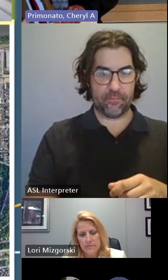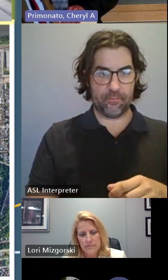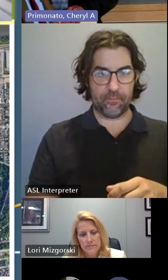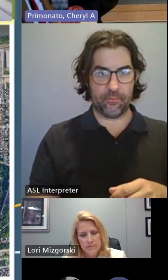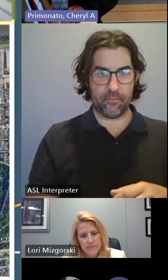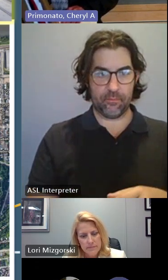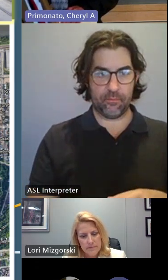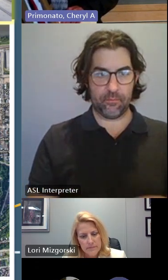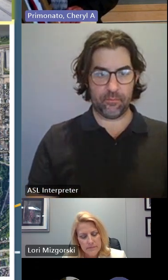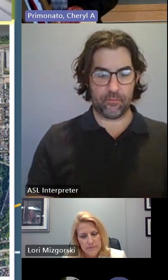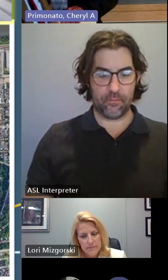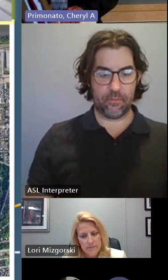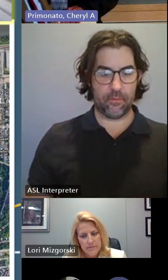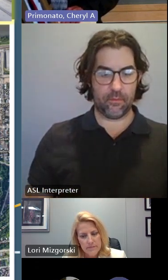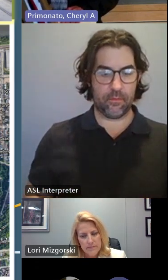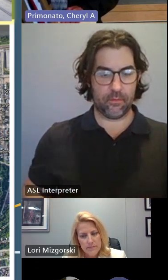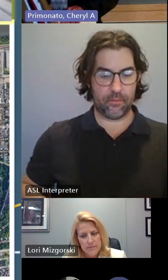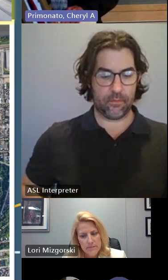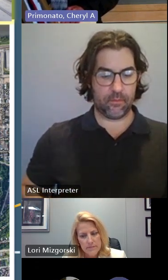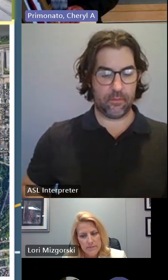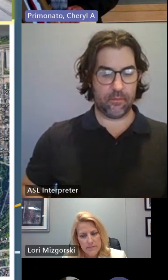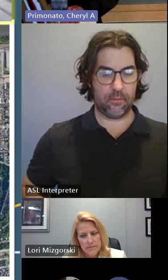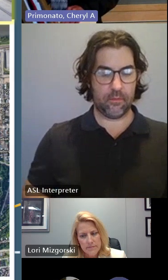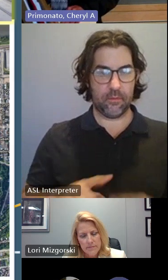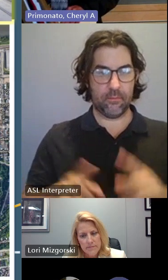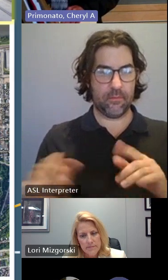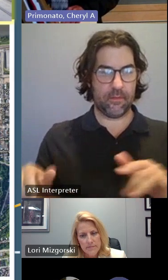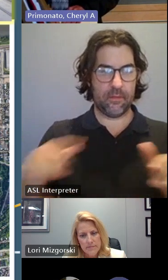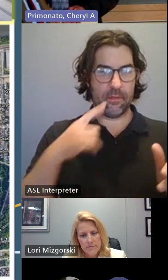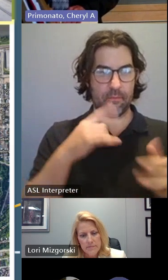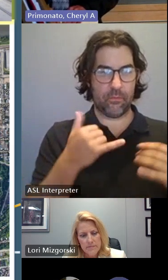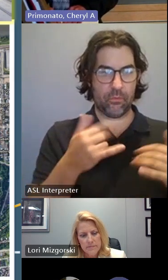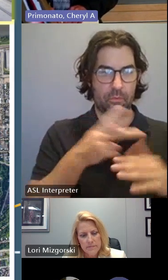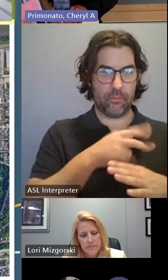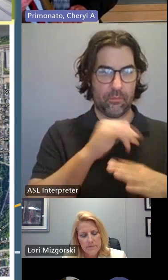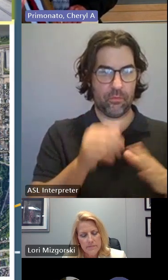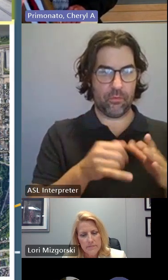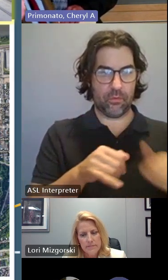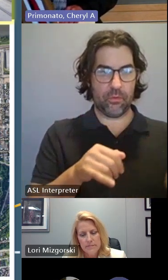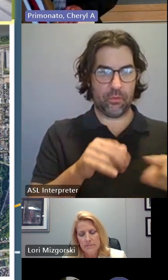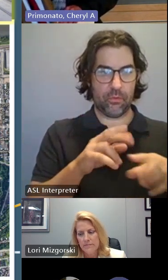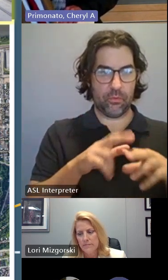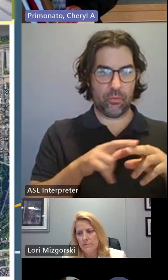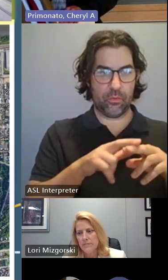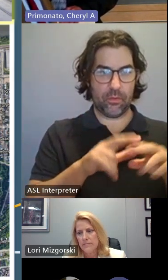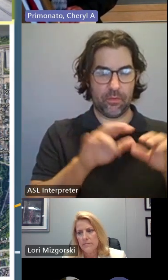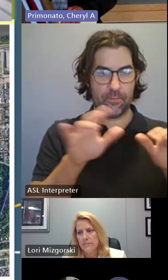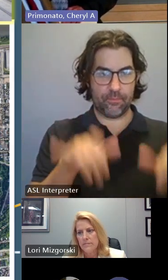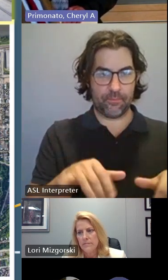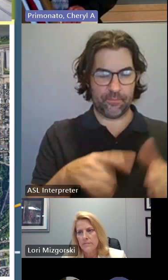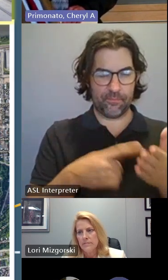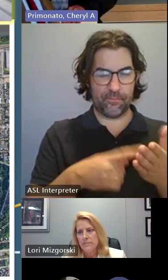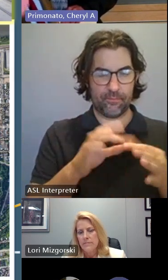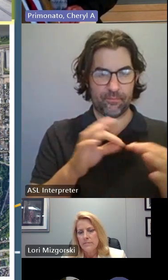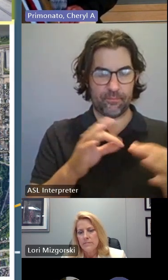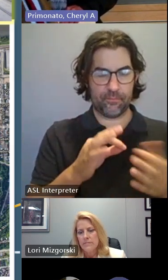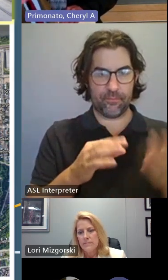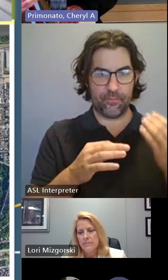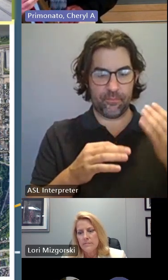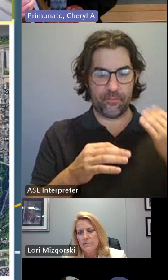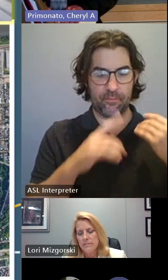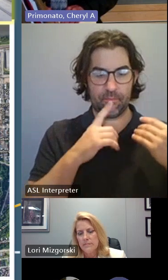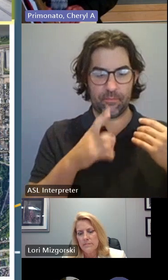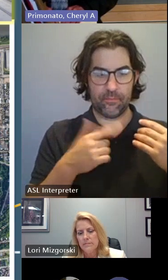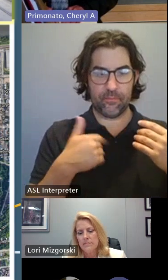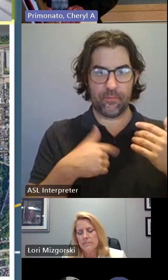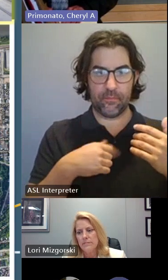course, just like we have for some of the current projects on the rail system was alluded to earlier, we'll be really